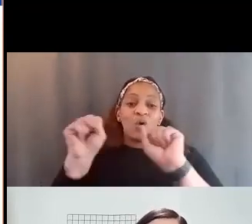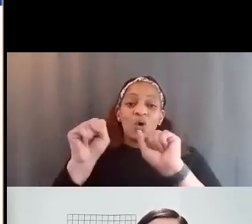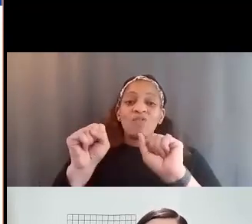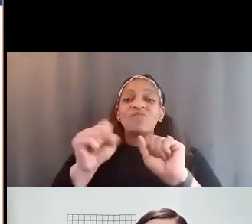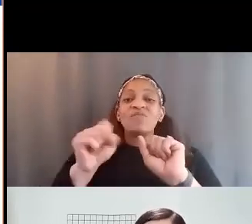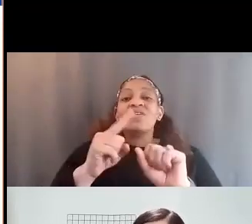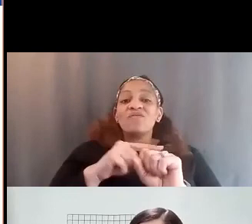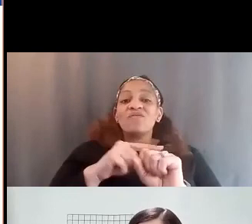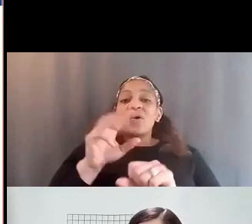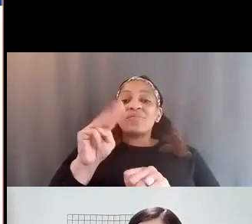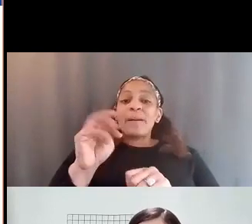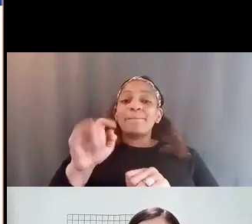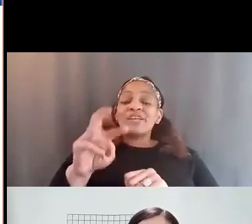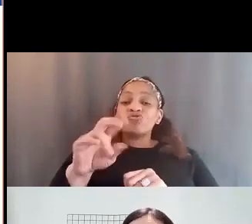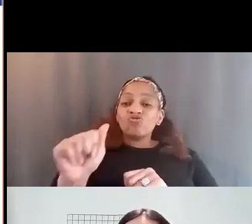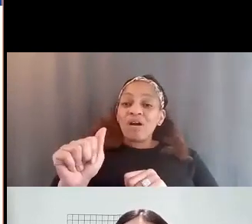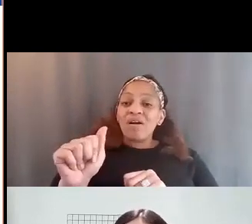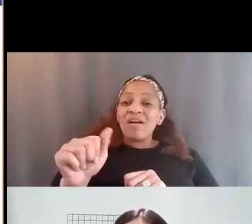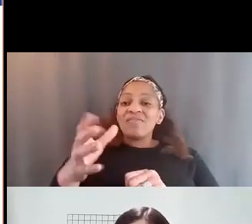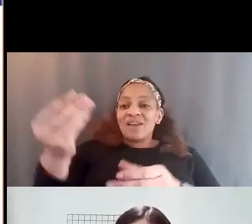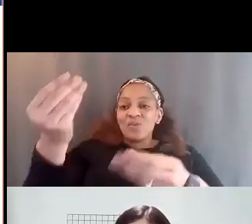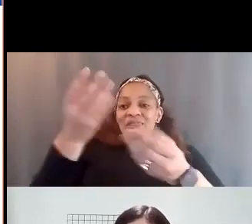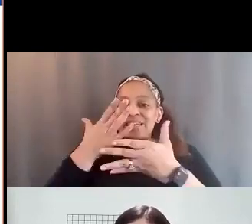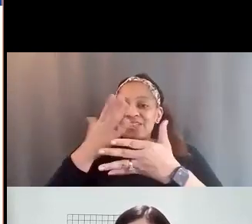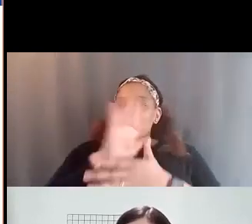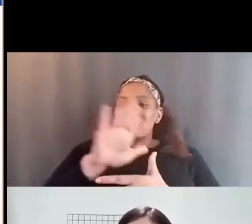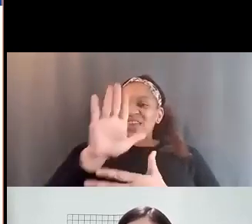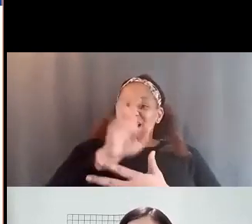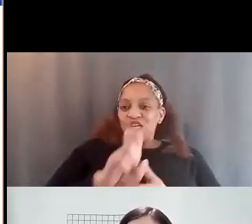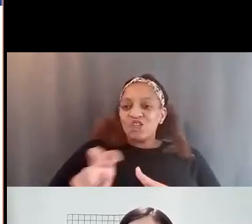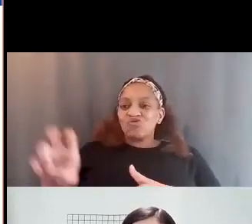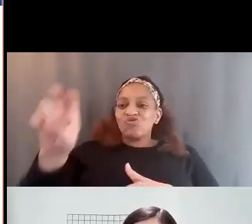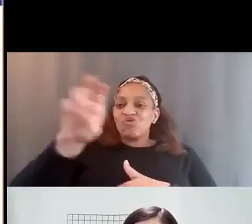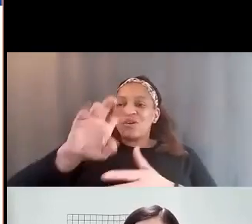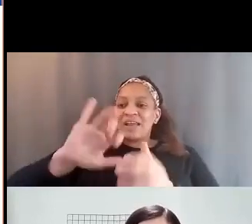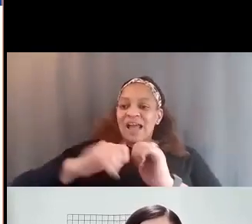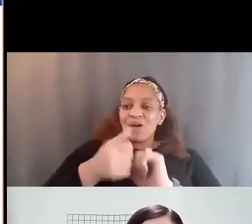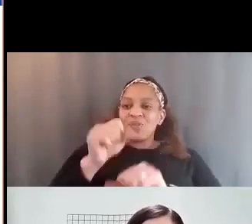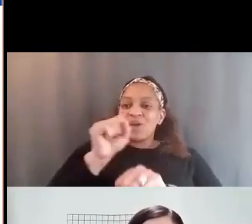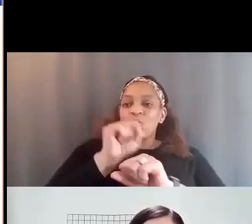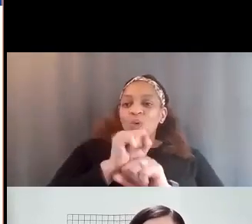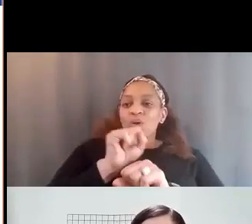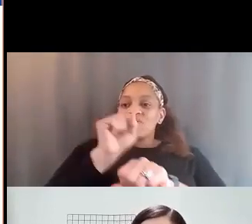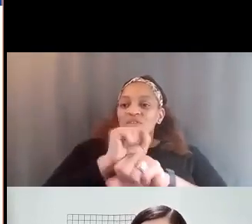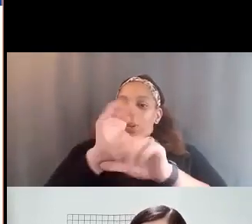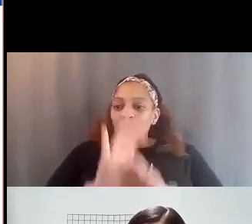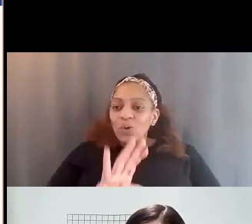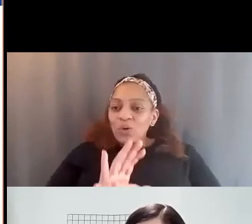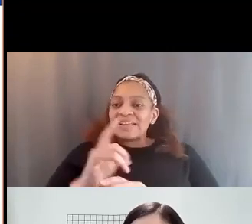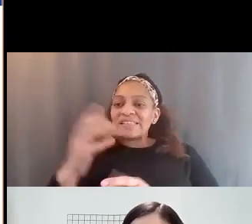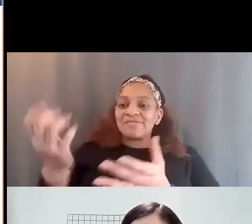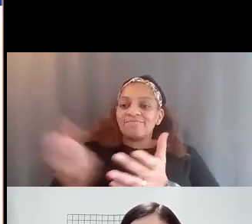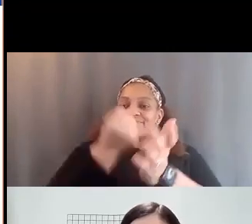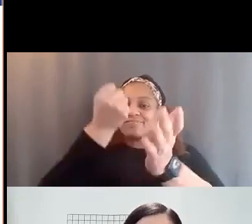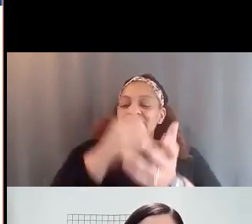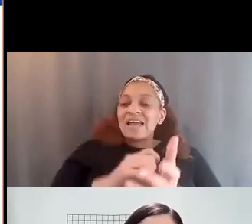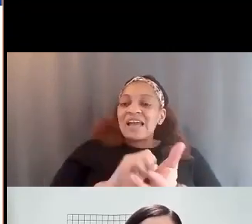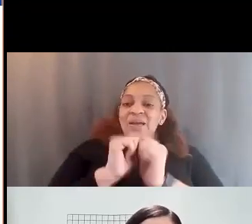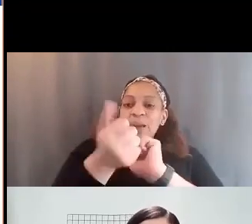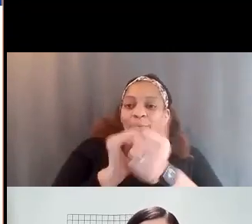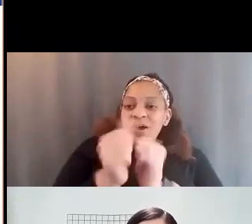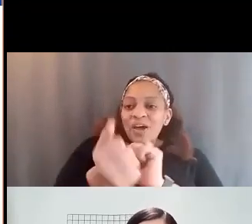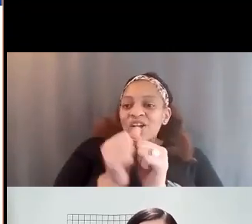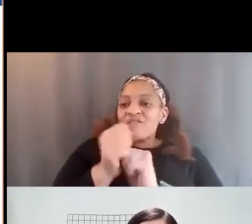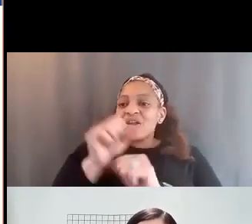Mentra will share their journey and how they work with employers to help individuals with disabilities obtain meaningful, competitive,